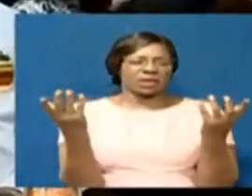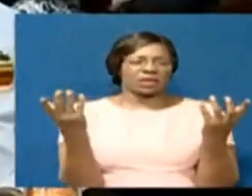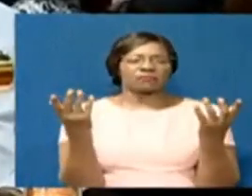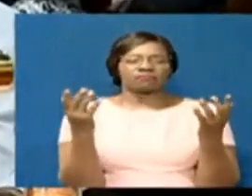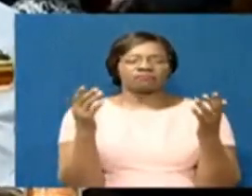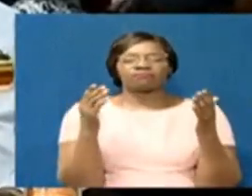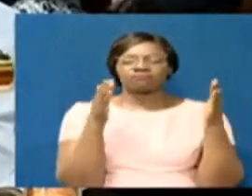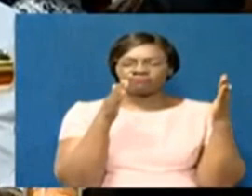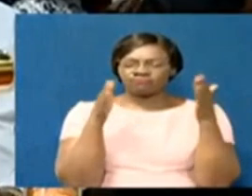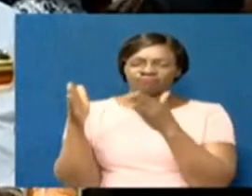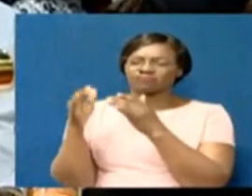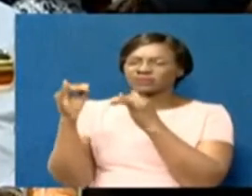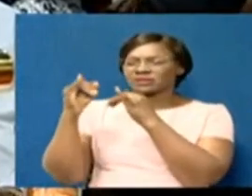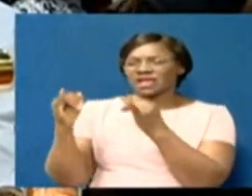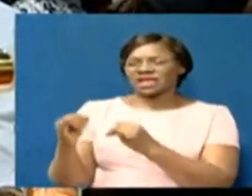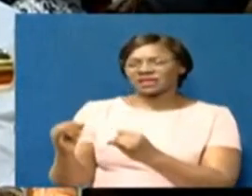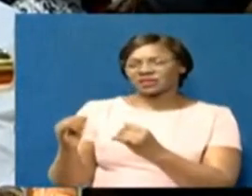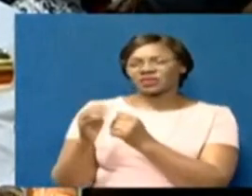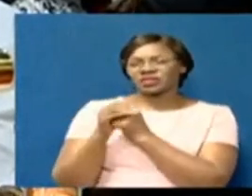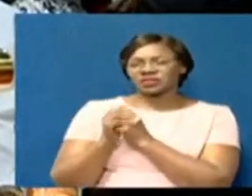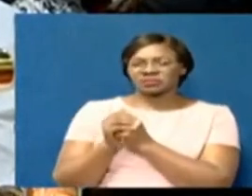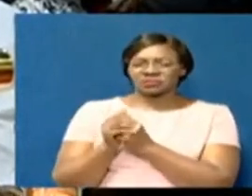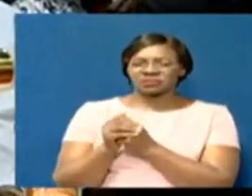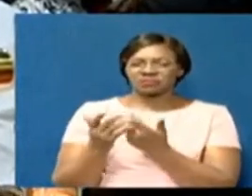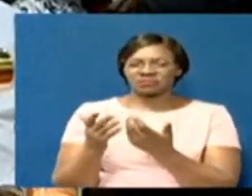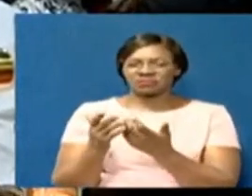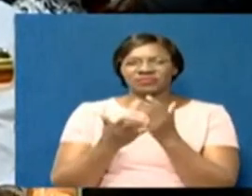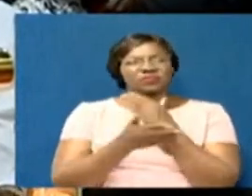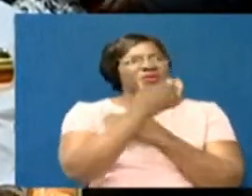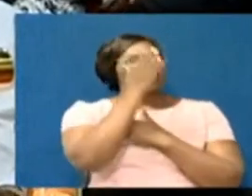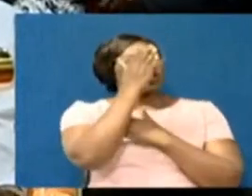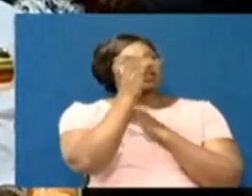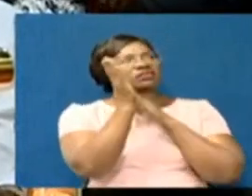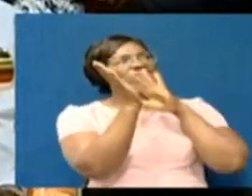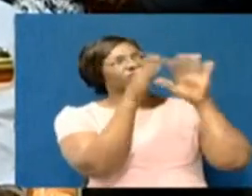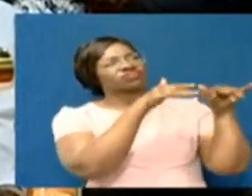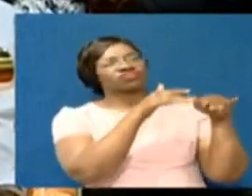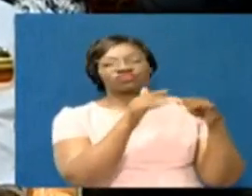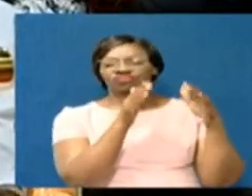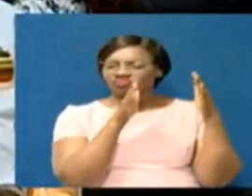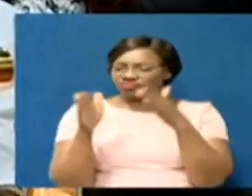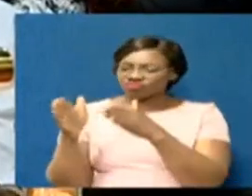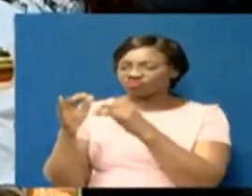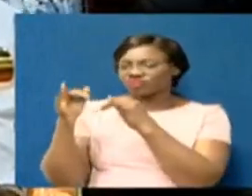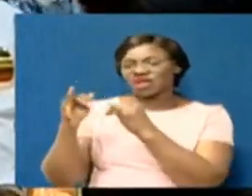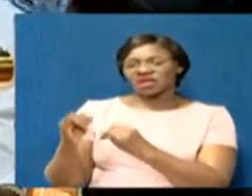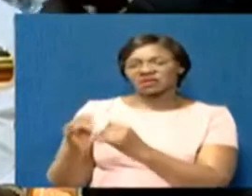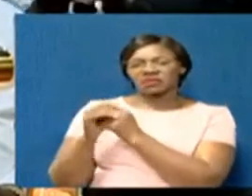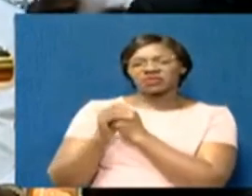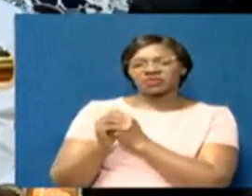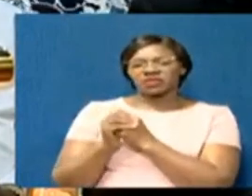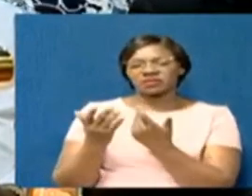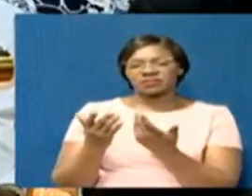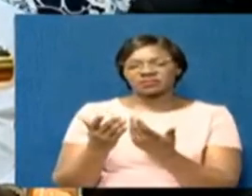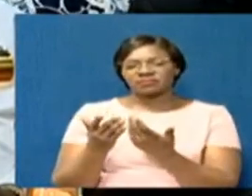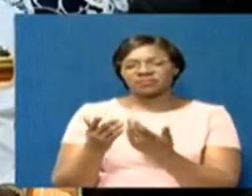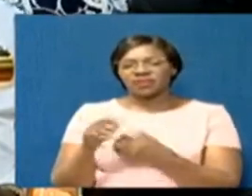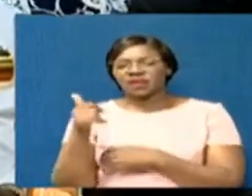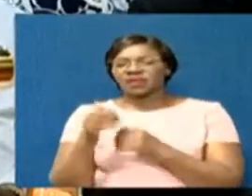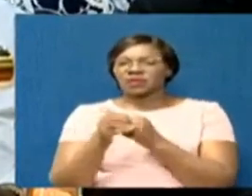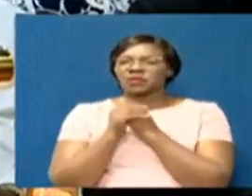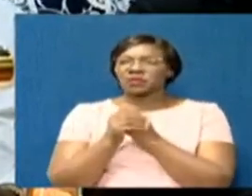idol worship, which is idolatry. They have worshipped the god of their mountains, the god of the hills, and